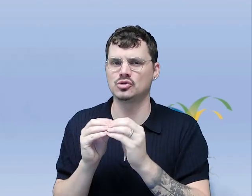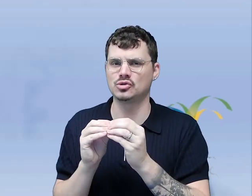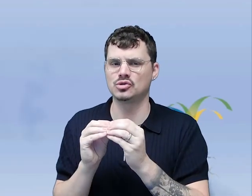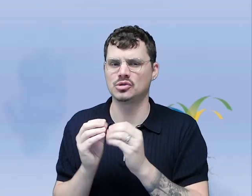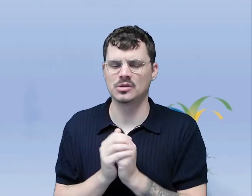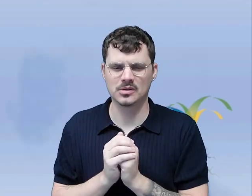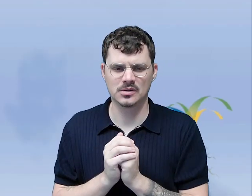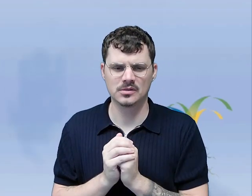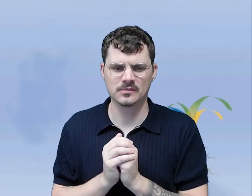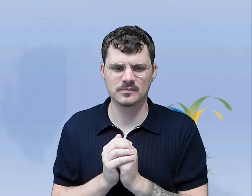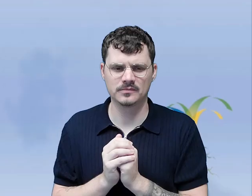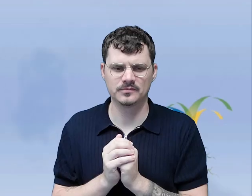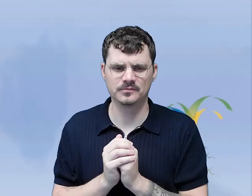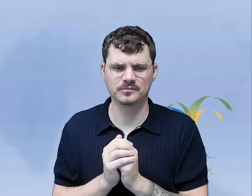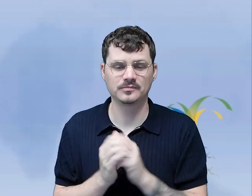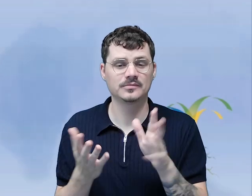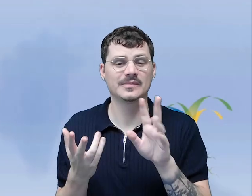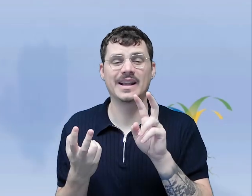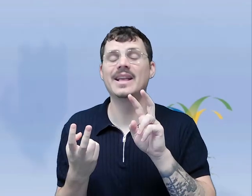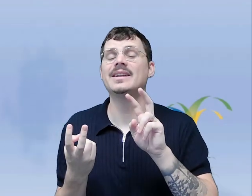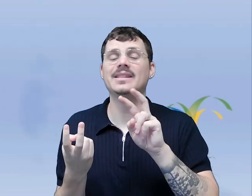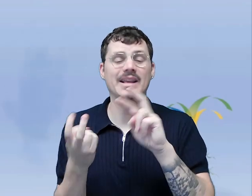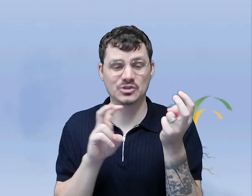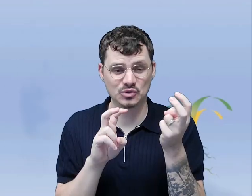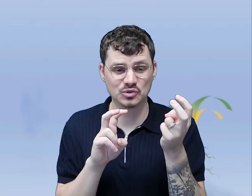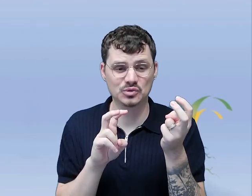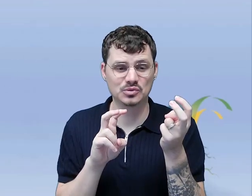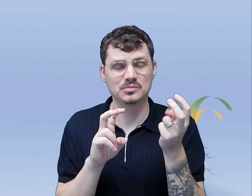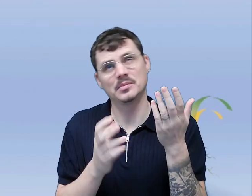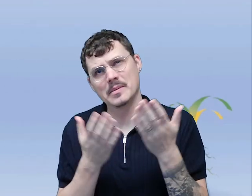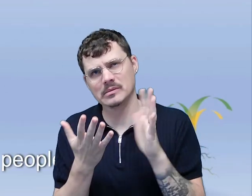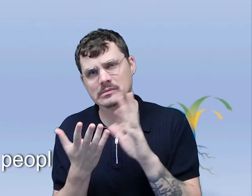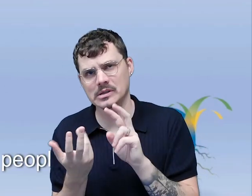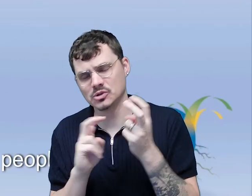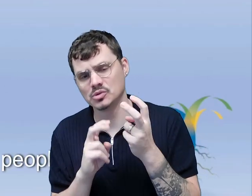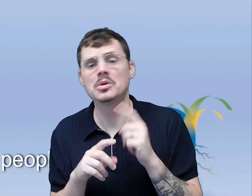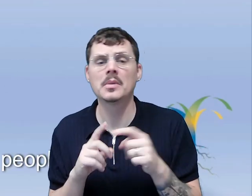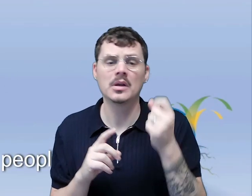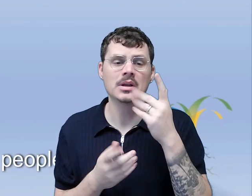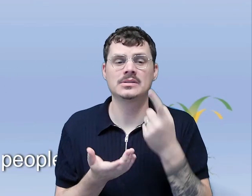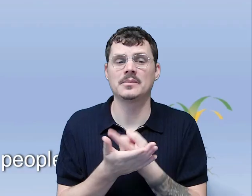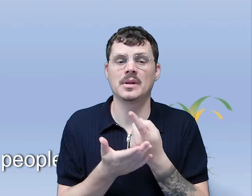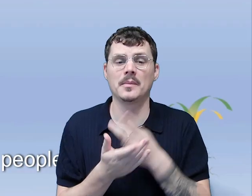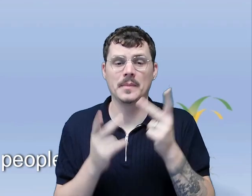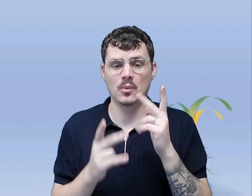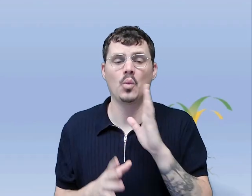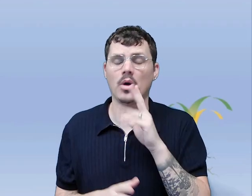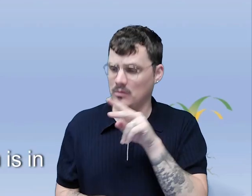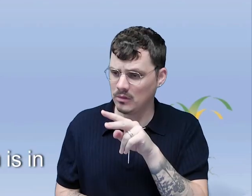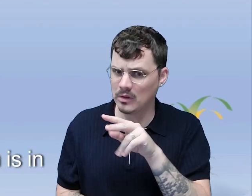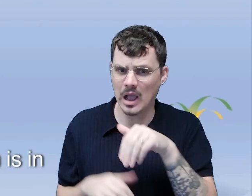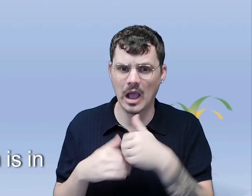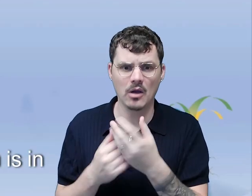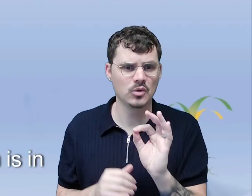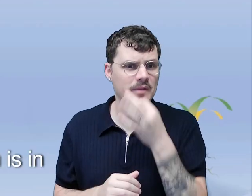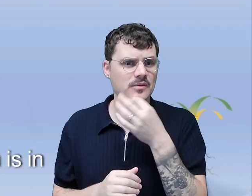of numbers. The issue, maybe an issue, is that sometimes people